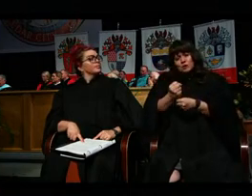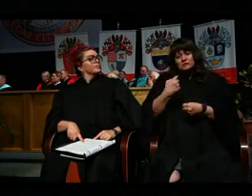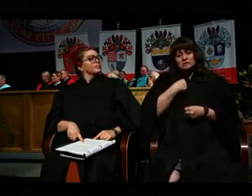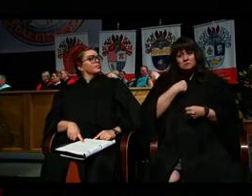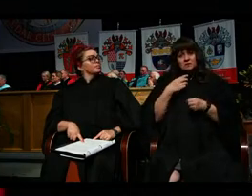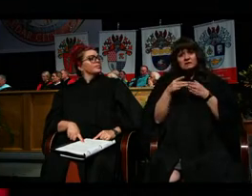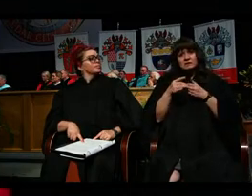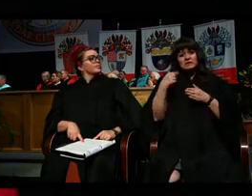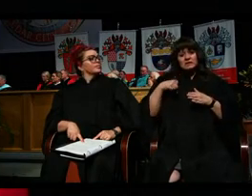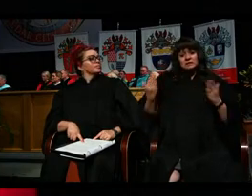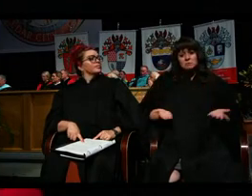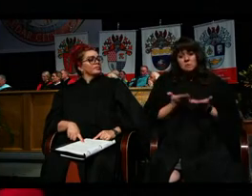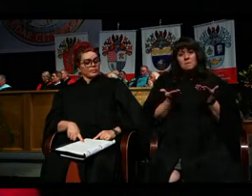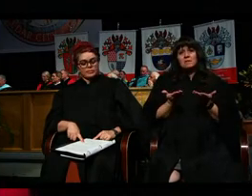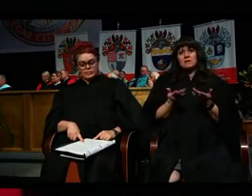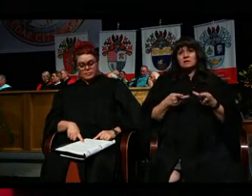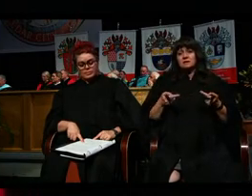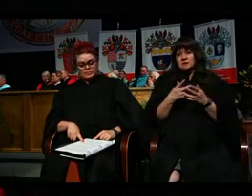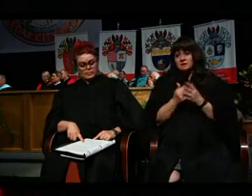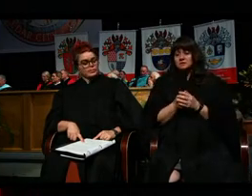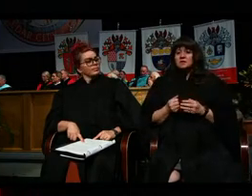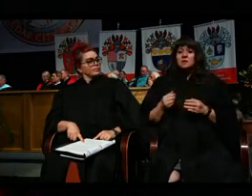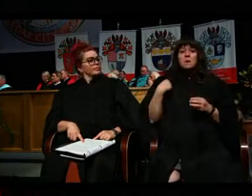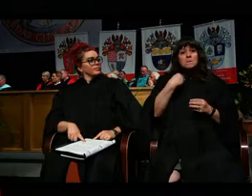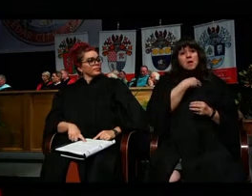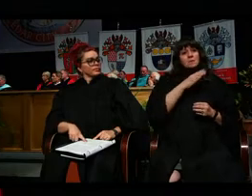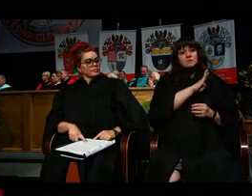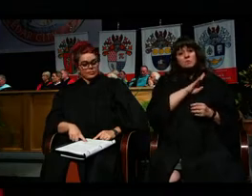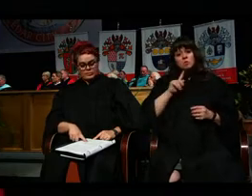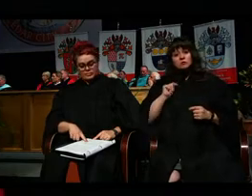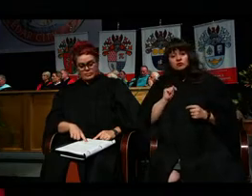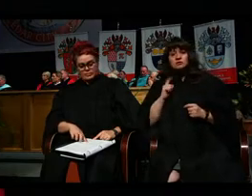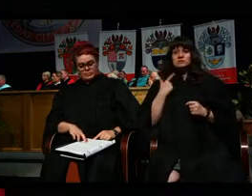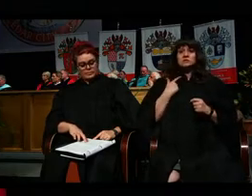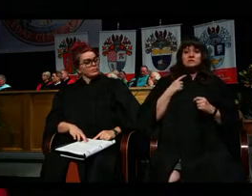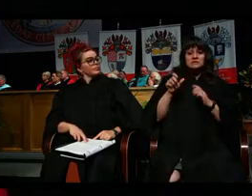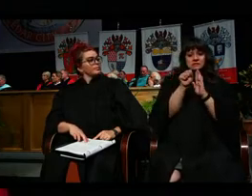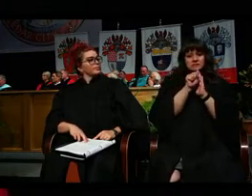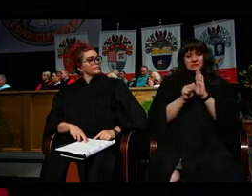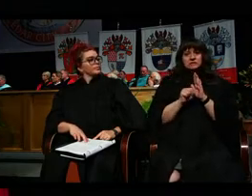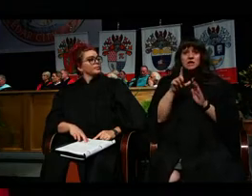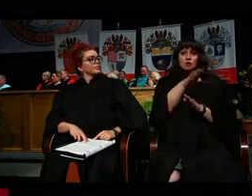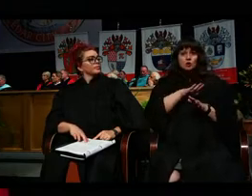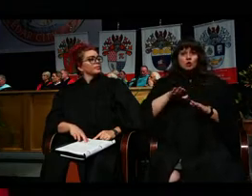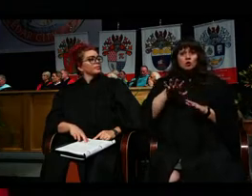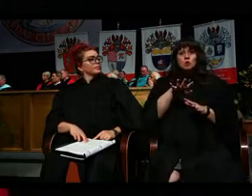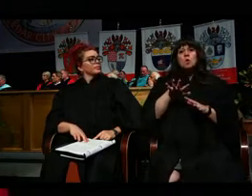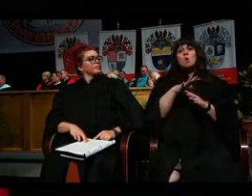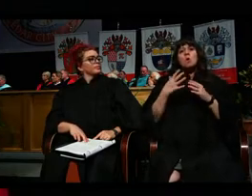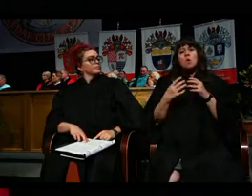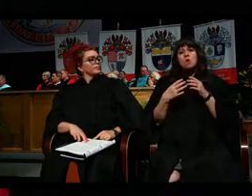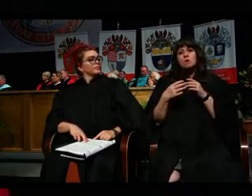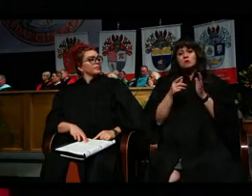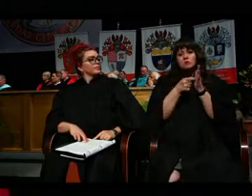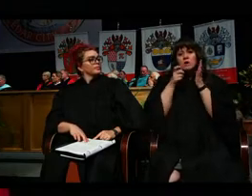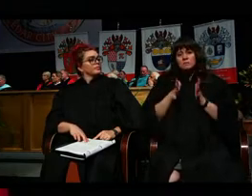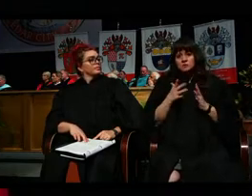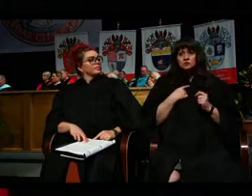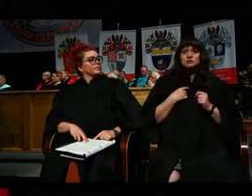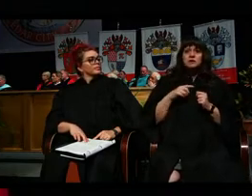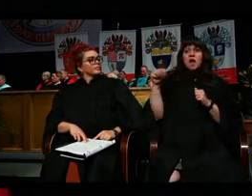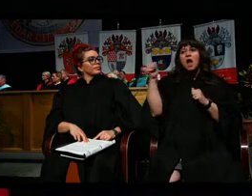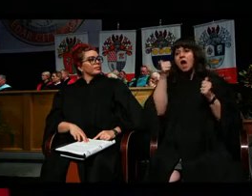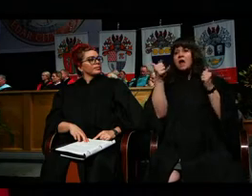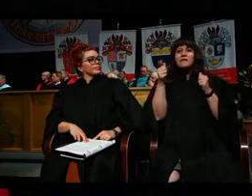love. Members of our SUU Board of Trustees, state and local government officials, presidents and delegates from other colleges and